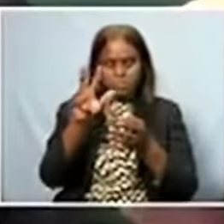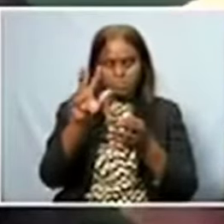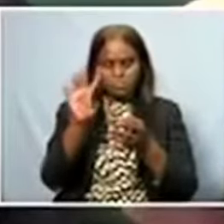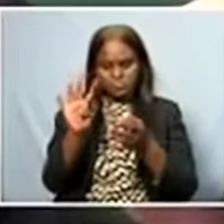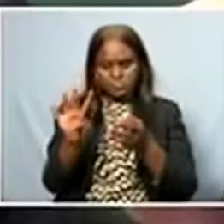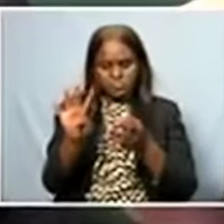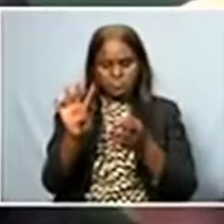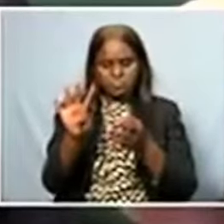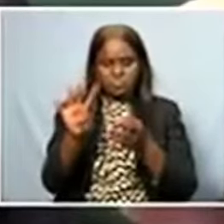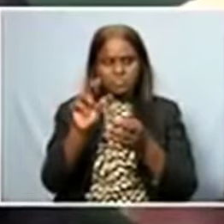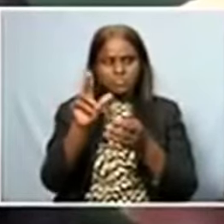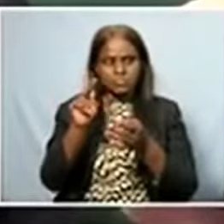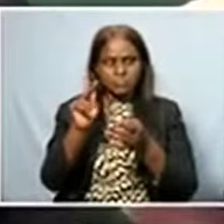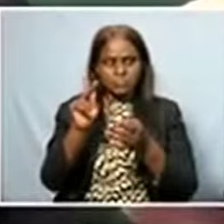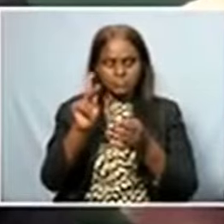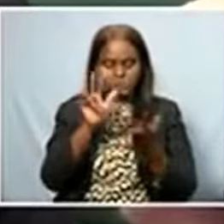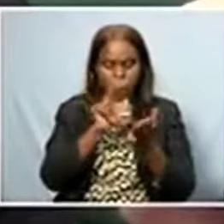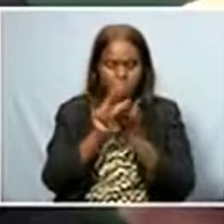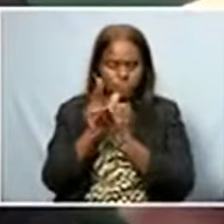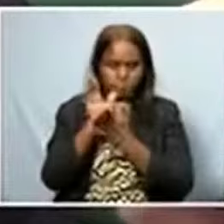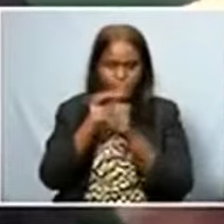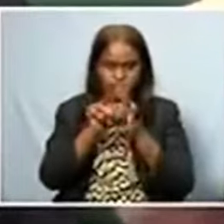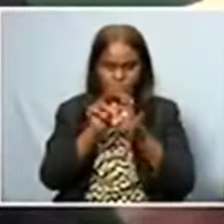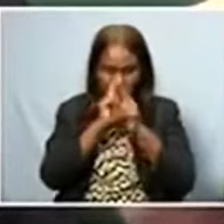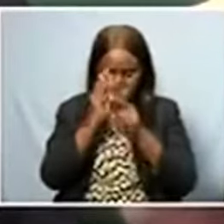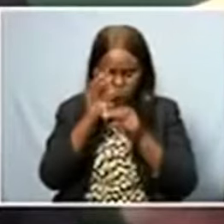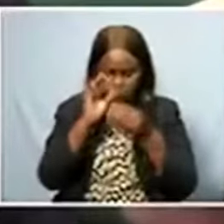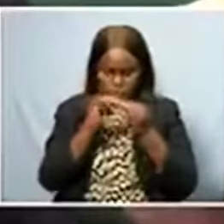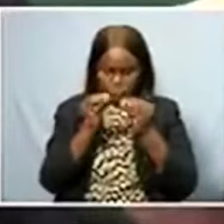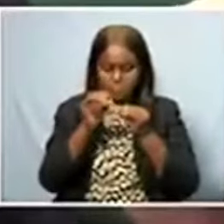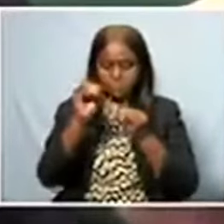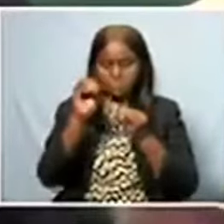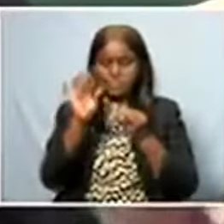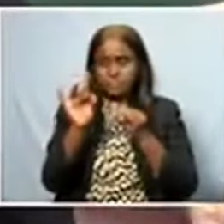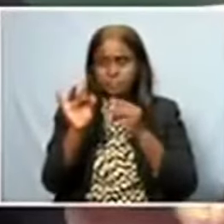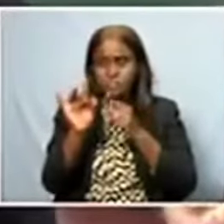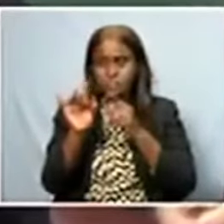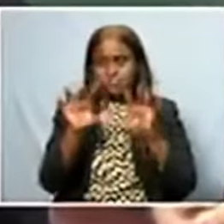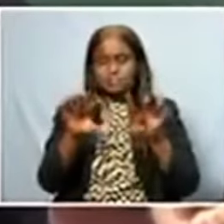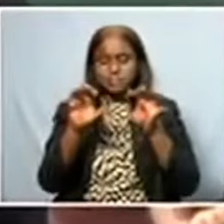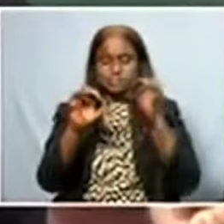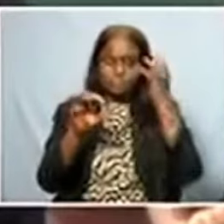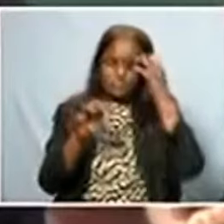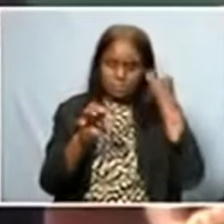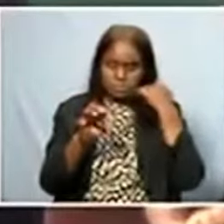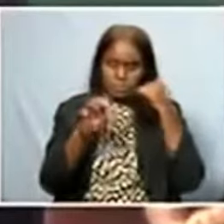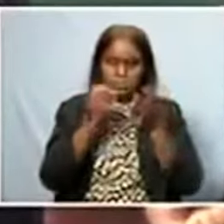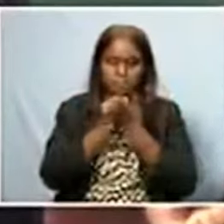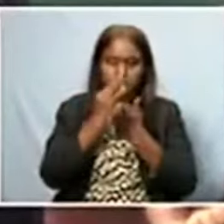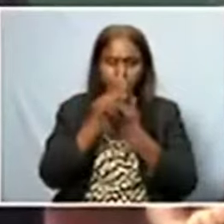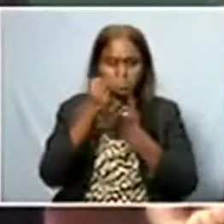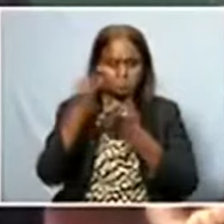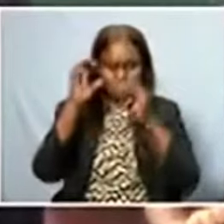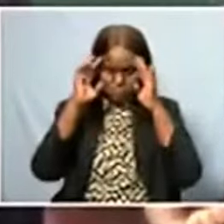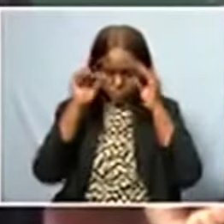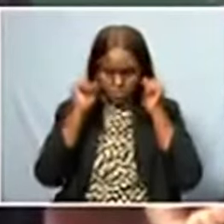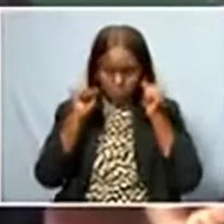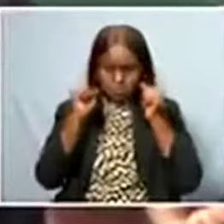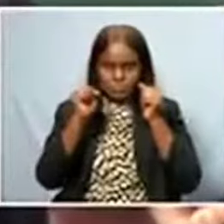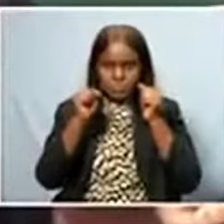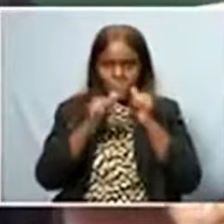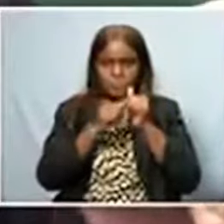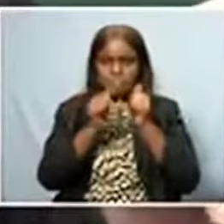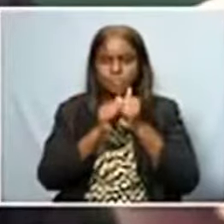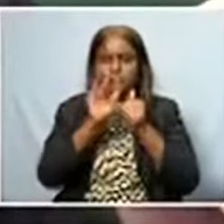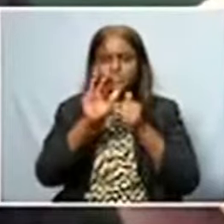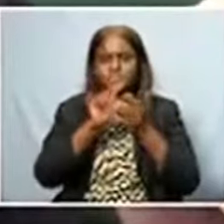913,851,334 kwacha be approved in respect of head 08, Cabinet Office, Office of the President, in line